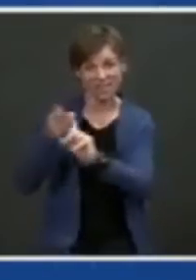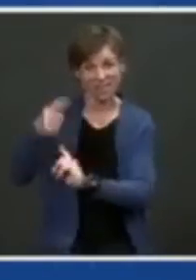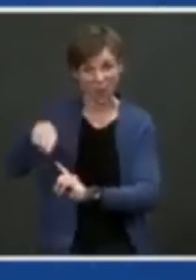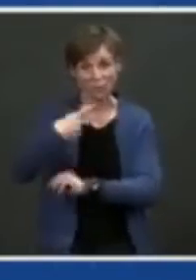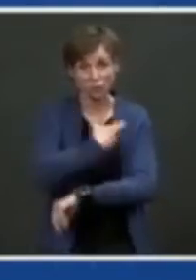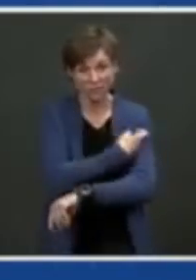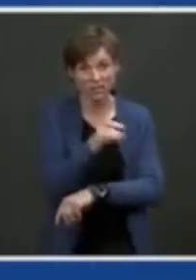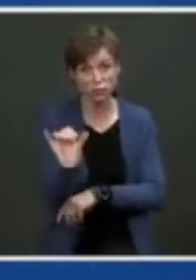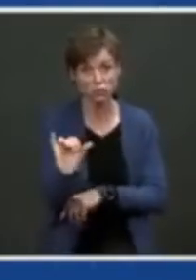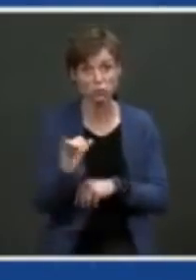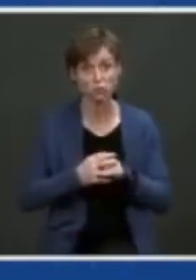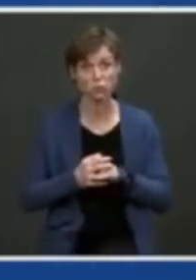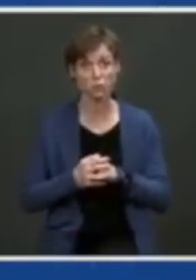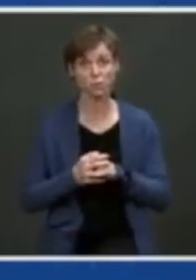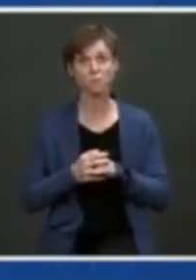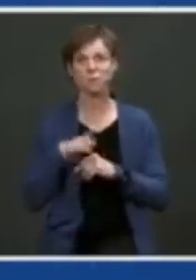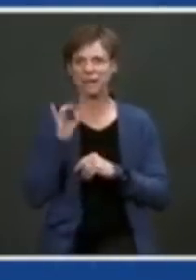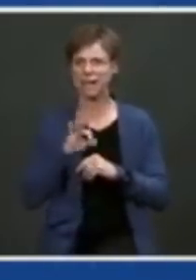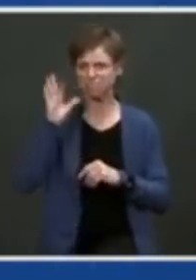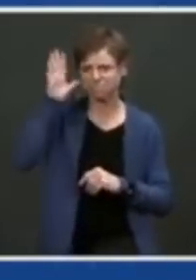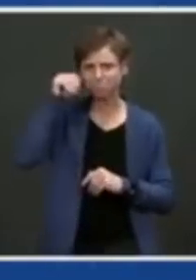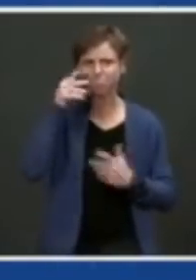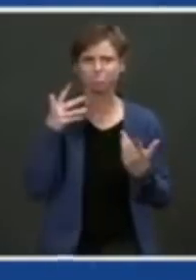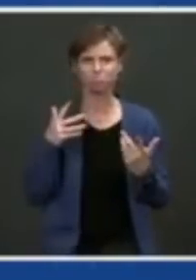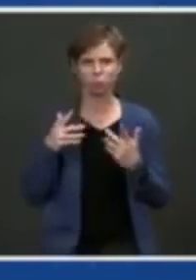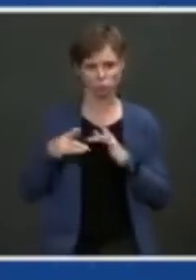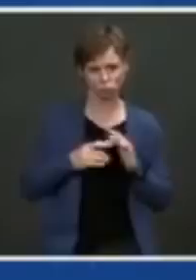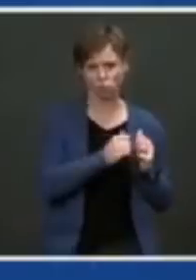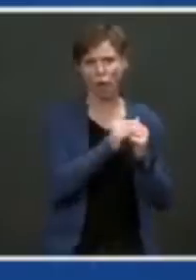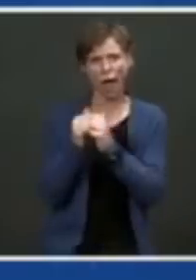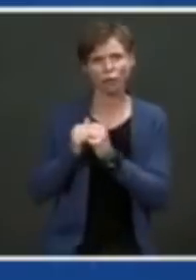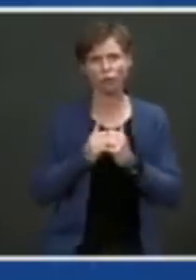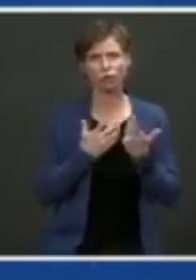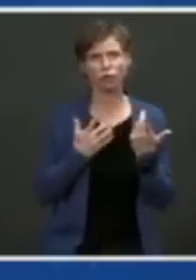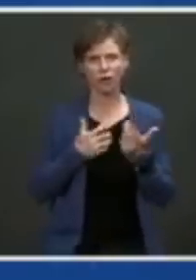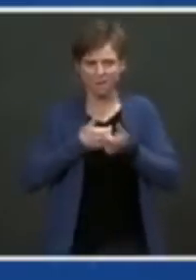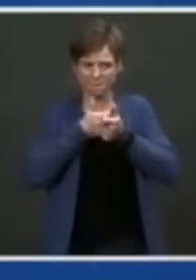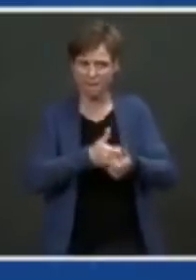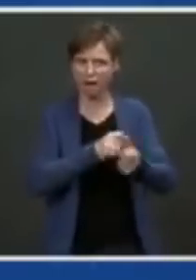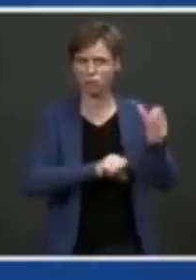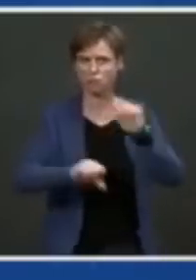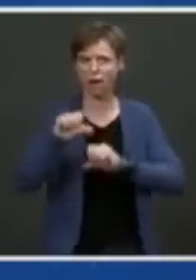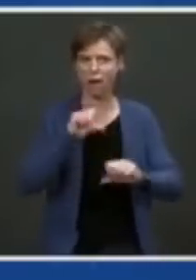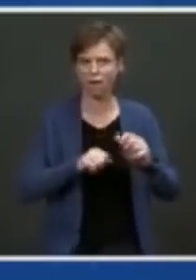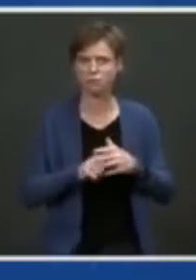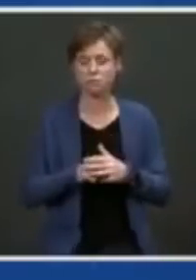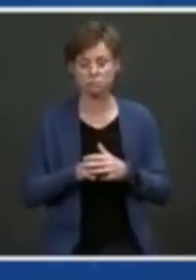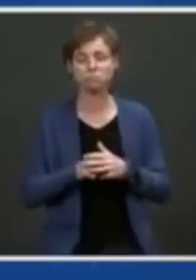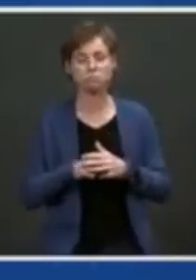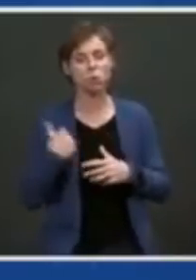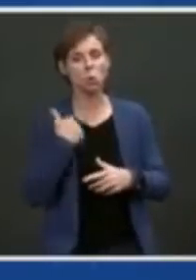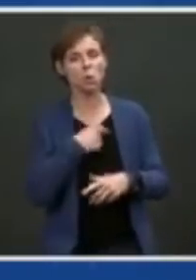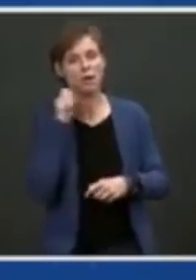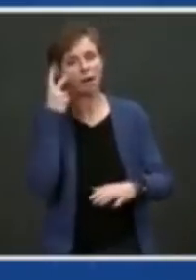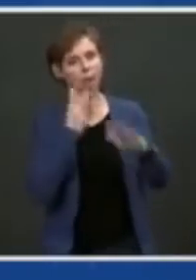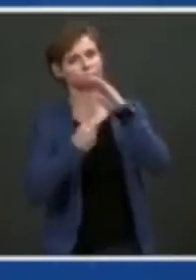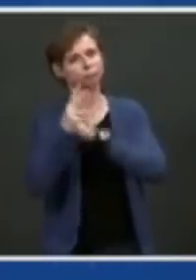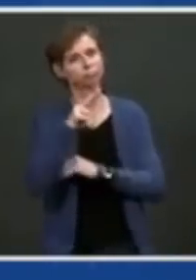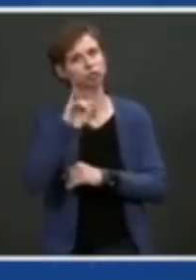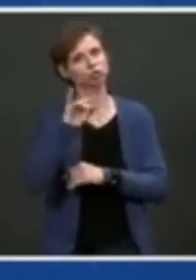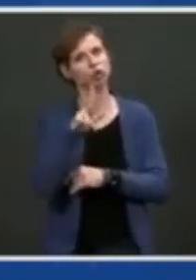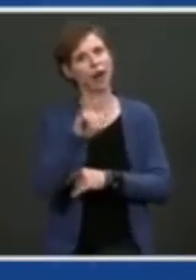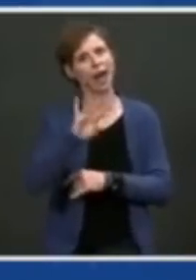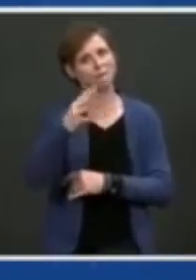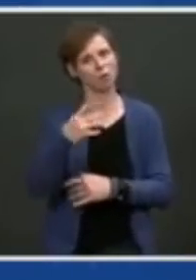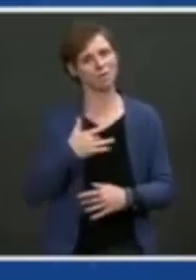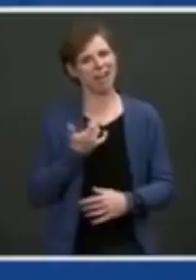If we keep our guard up, stick together, and stick with the science, we can look forward to a 4th of July that feels a bit more